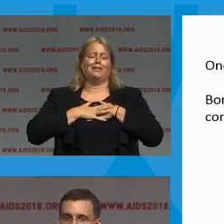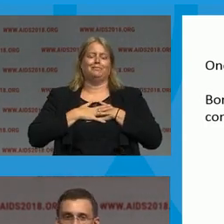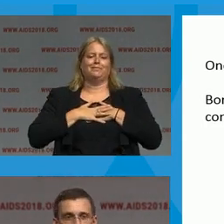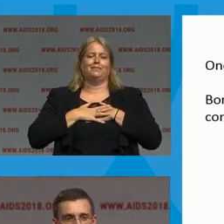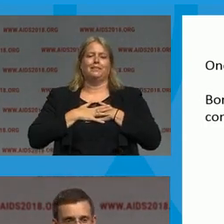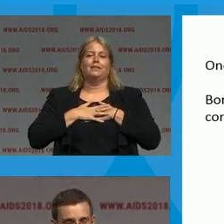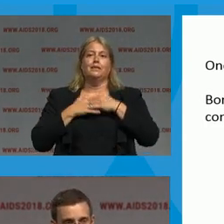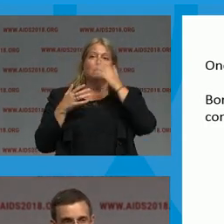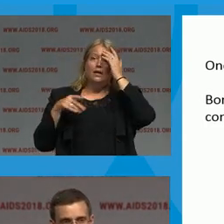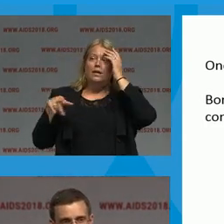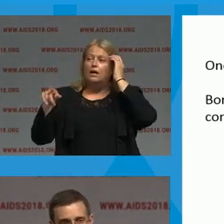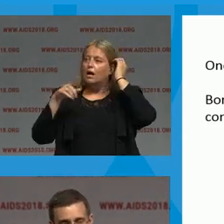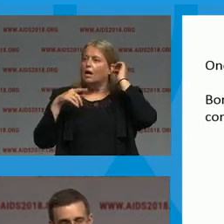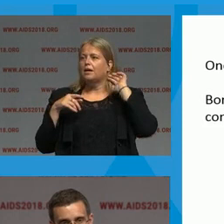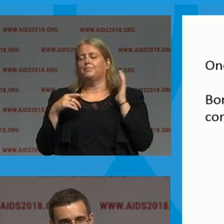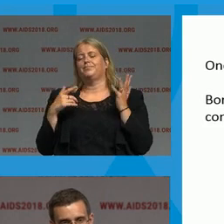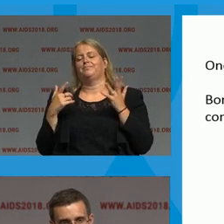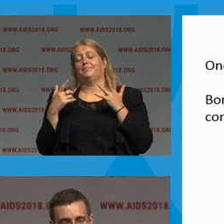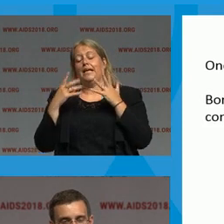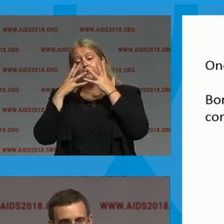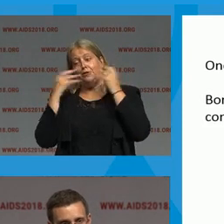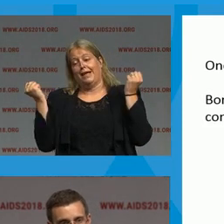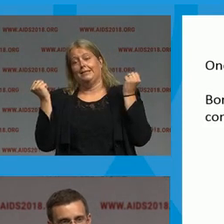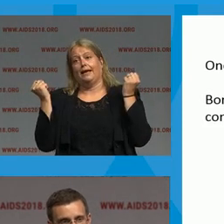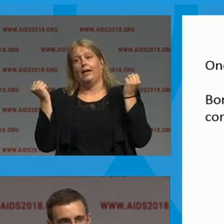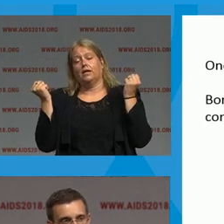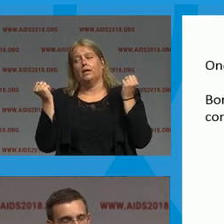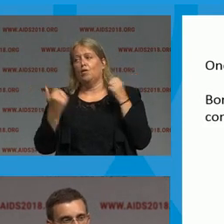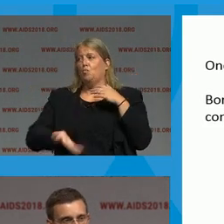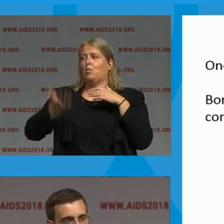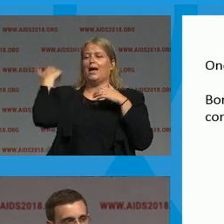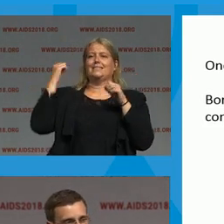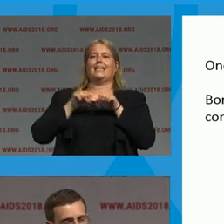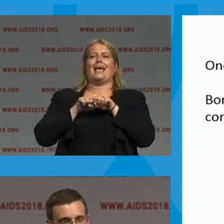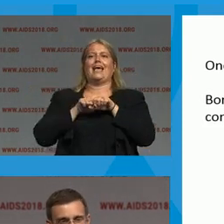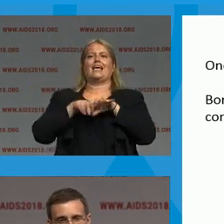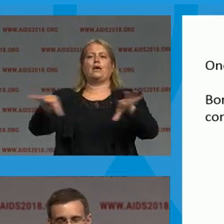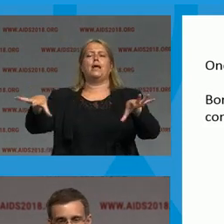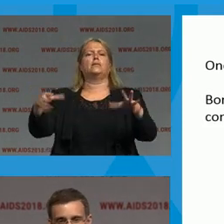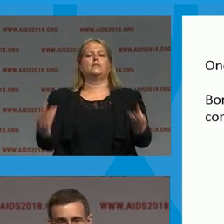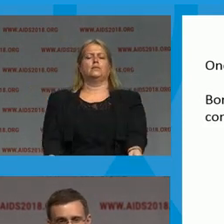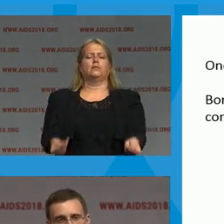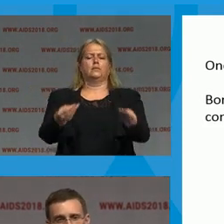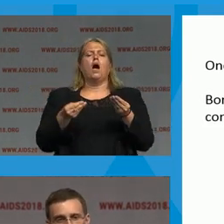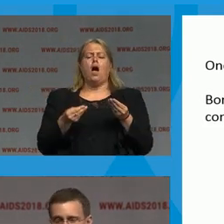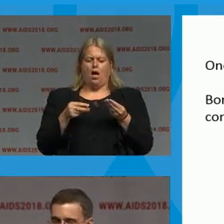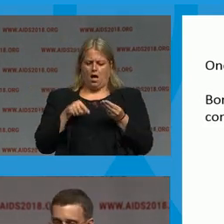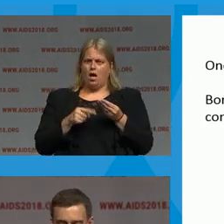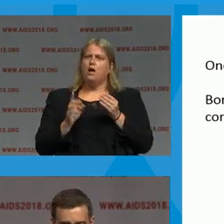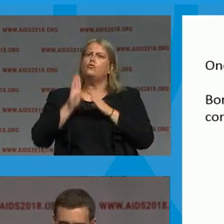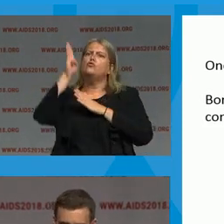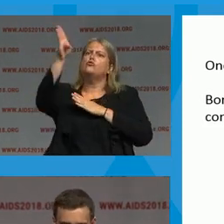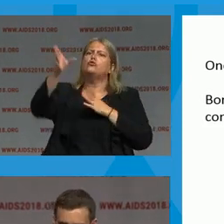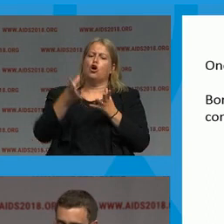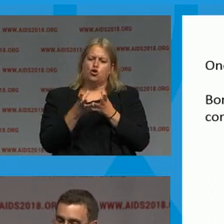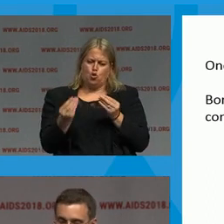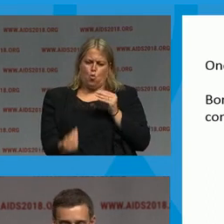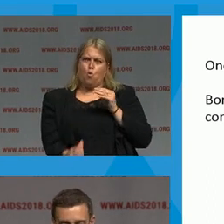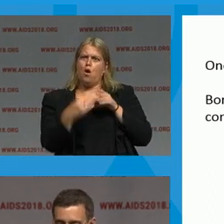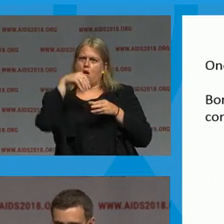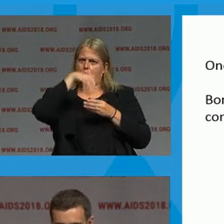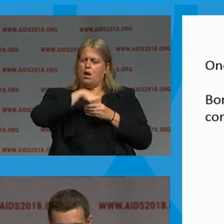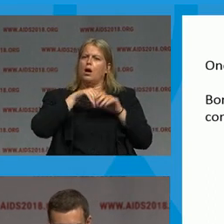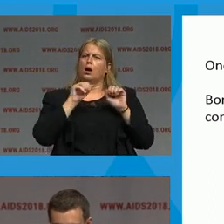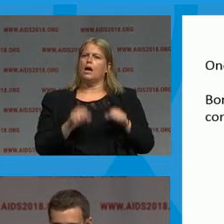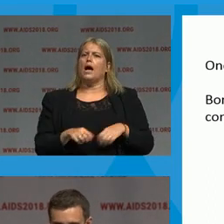which is how tragic past epidemics can sow the seeds for future cures that well outlive